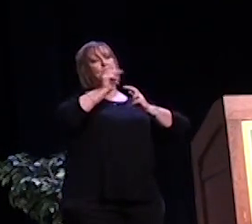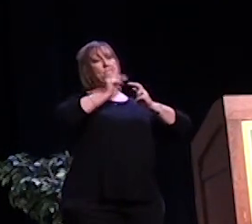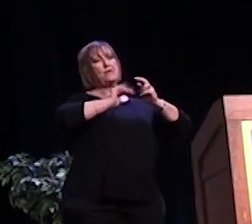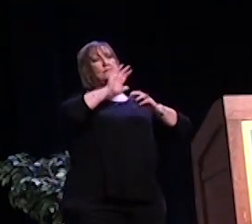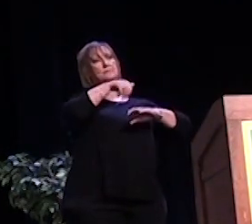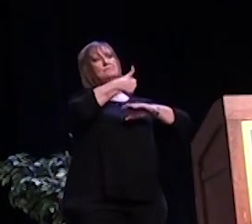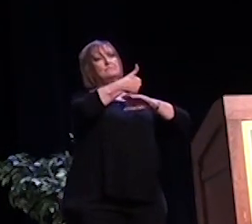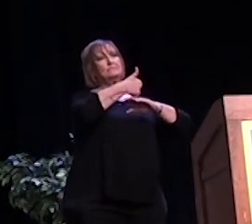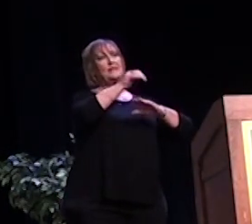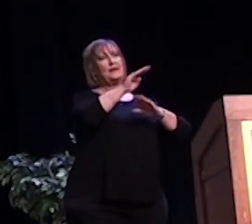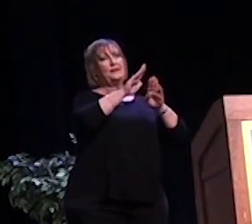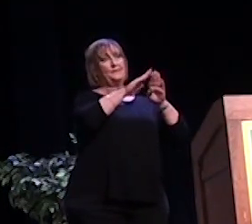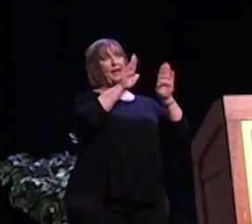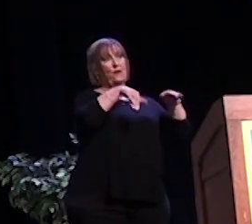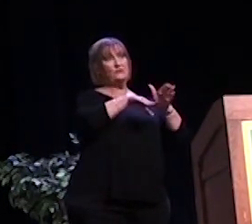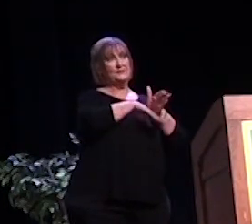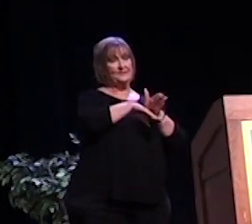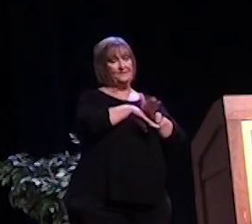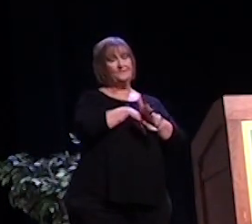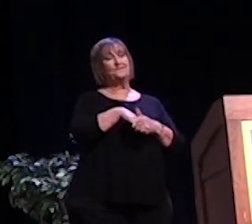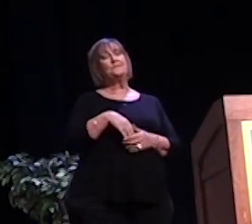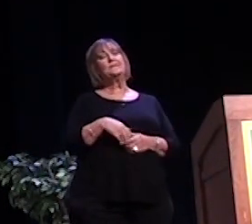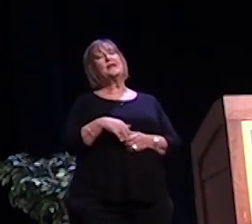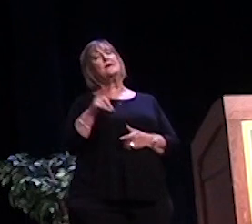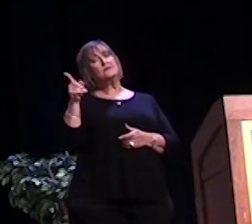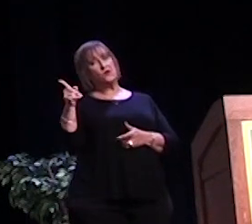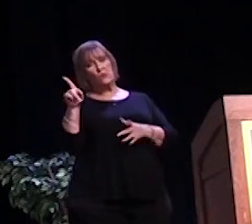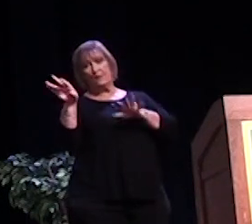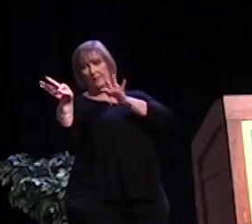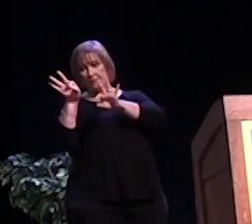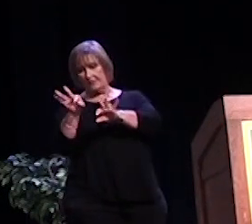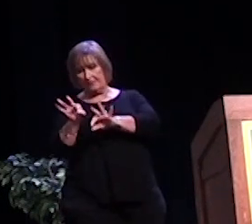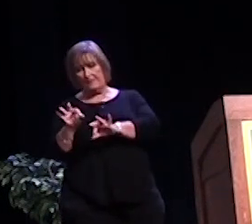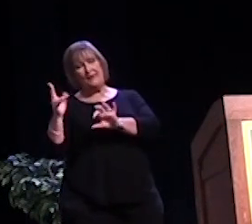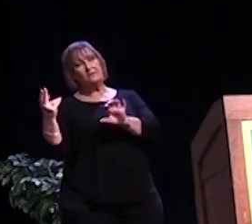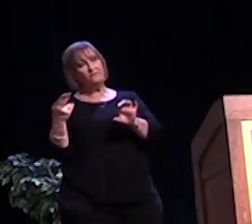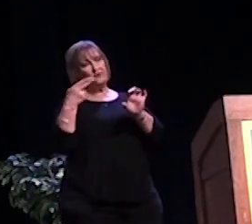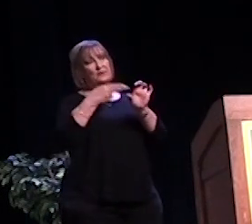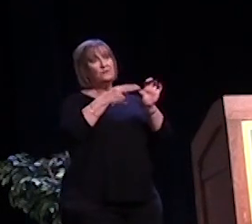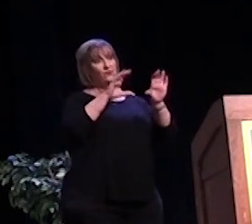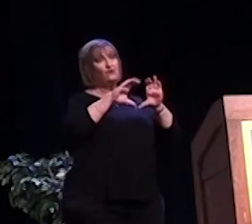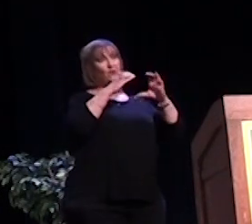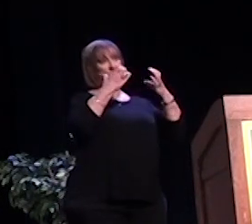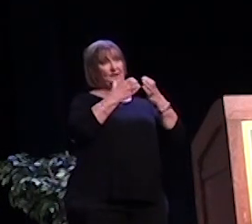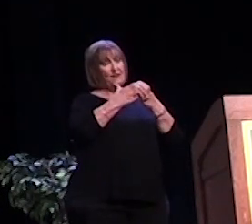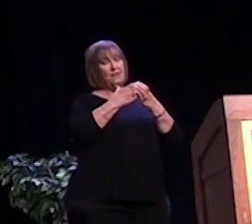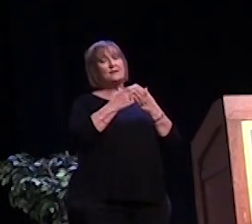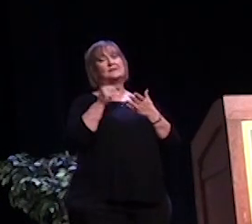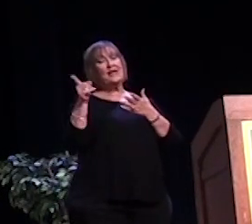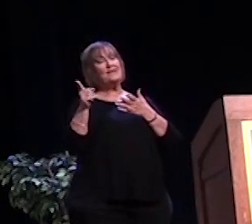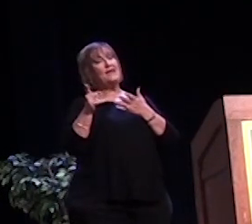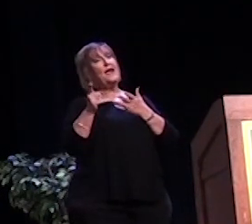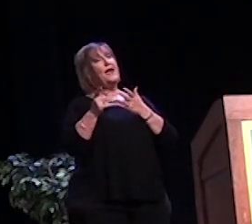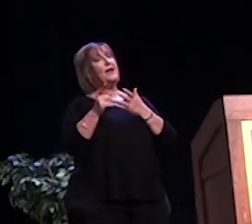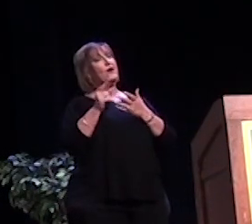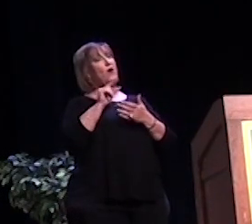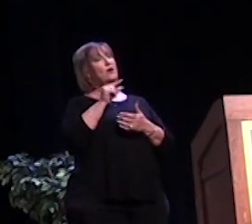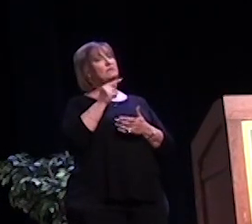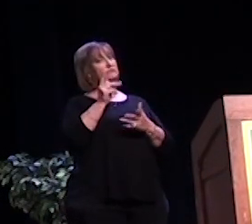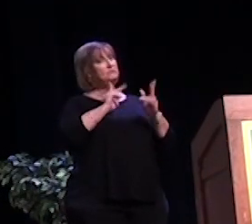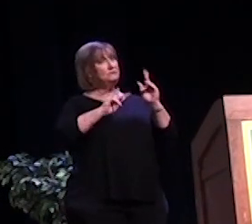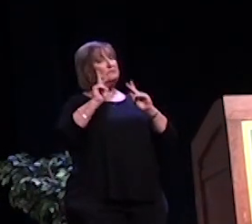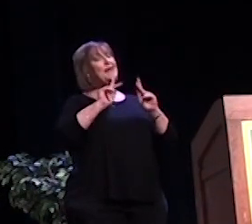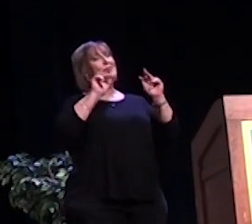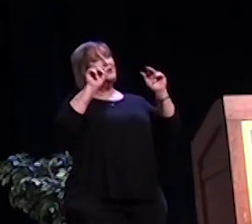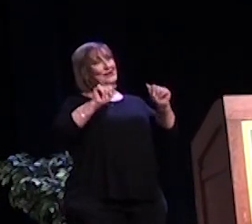And as I mentioned, upon graduating and presenting their capstones, they are eligible to apply